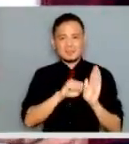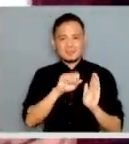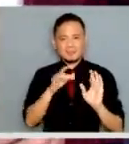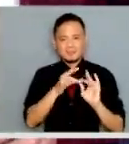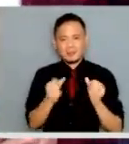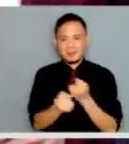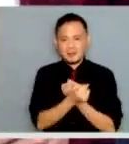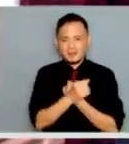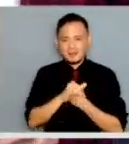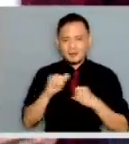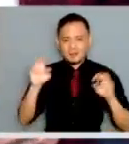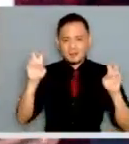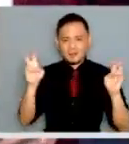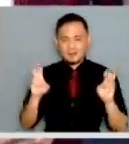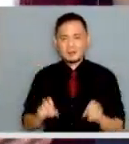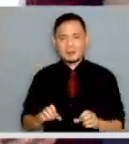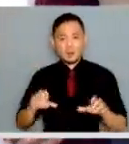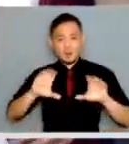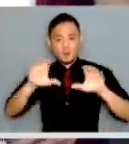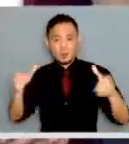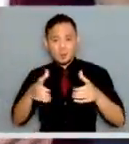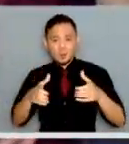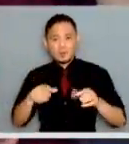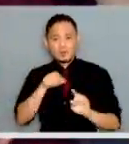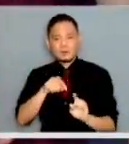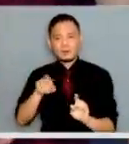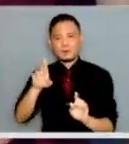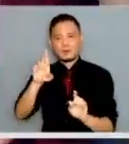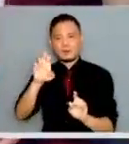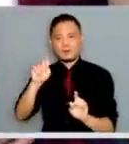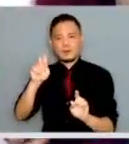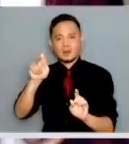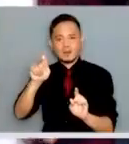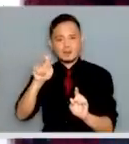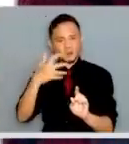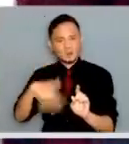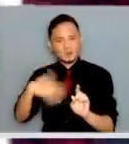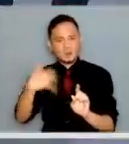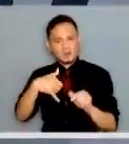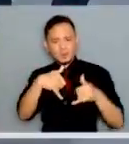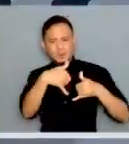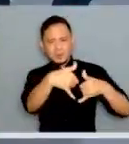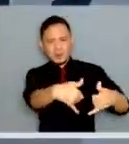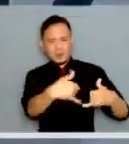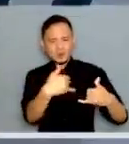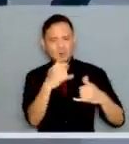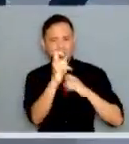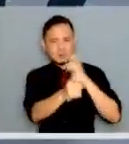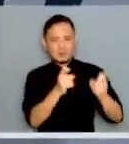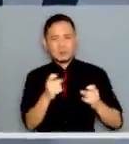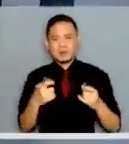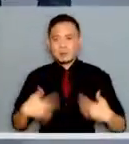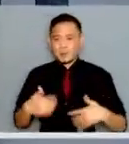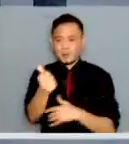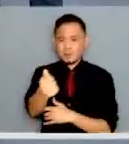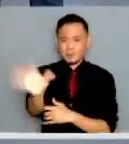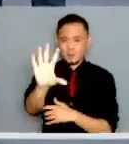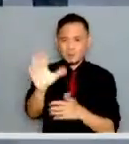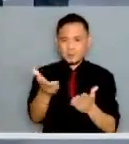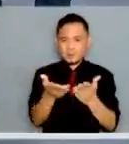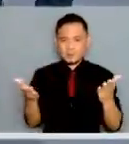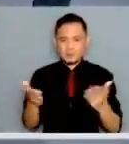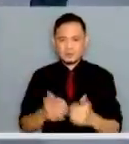Ito na ho ang cast ng Pulitzer Prize at Tony Award-winning musical na rent. Good morning sa inyo. Good morning! Good morning! Okay,